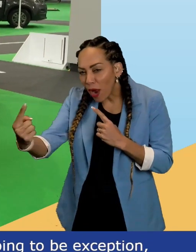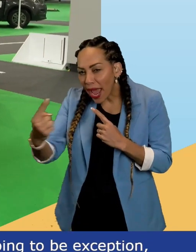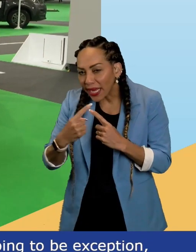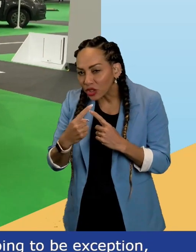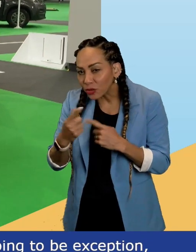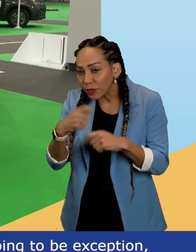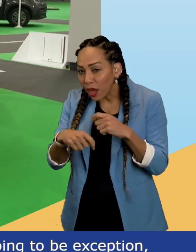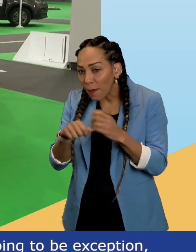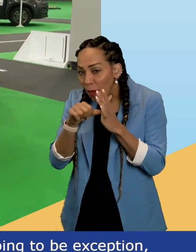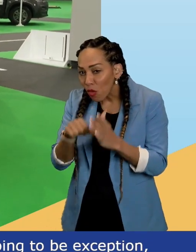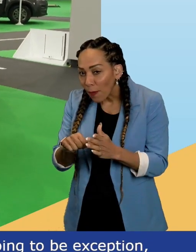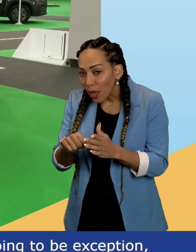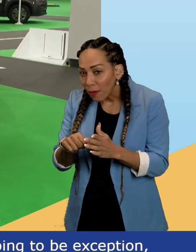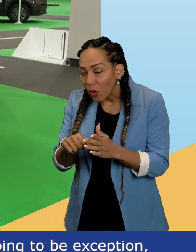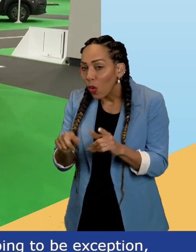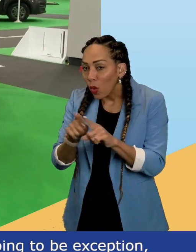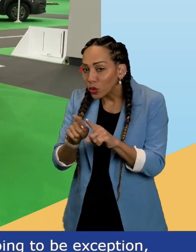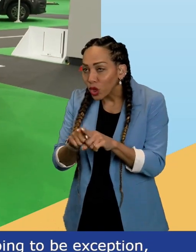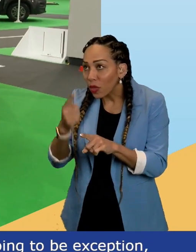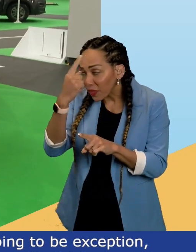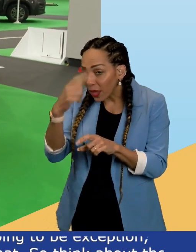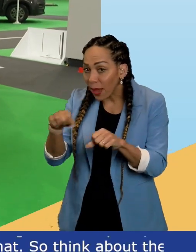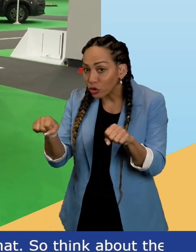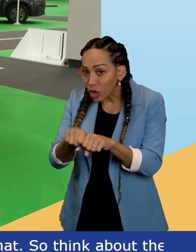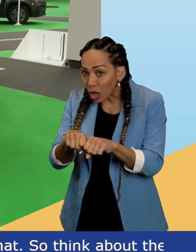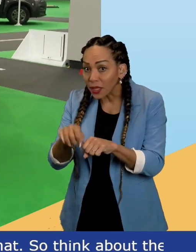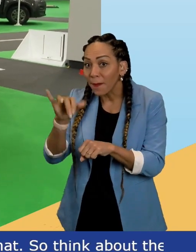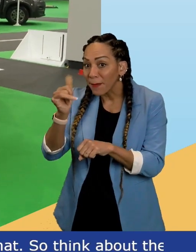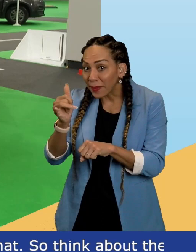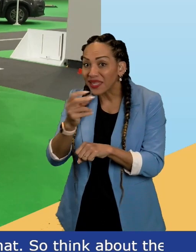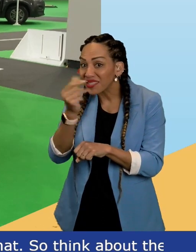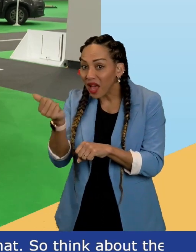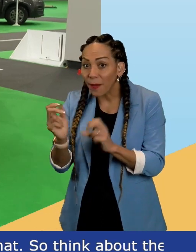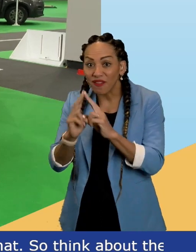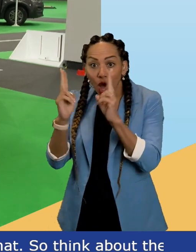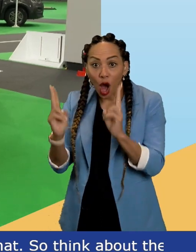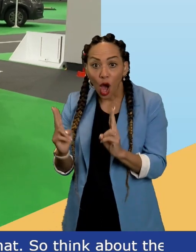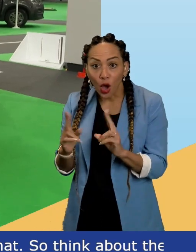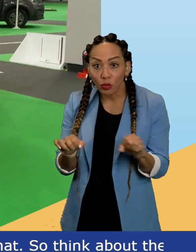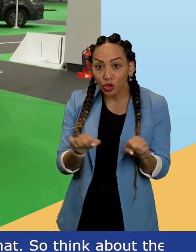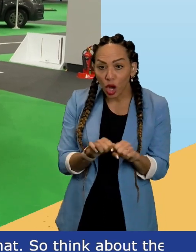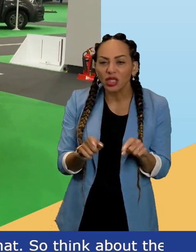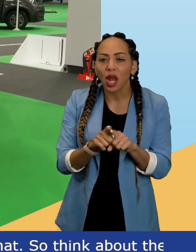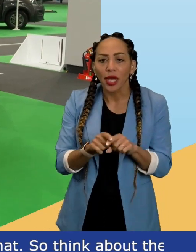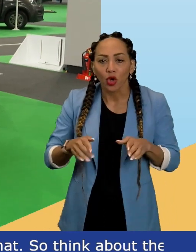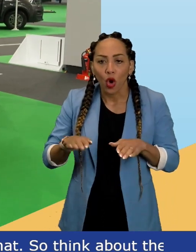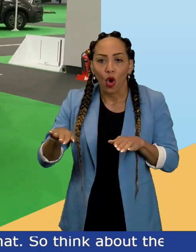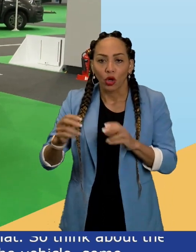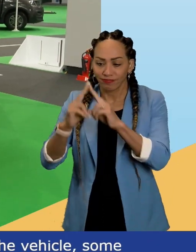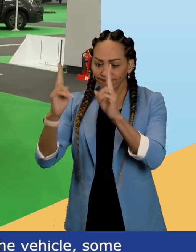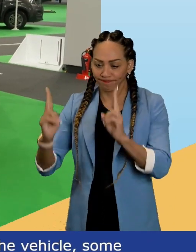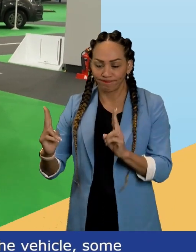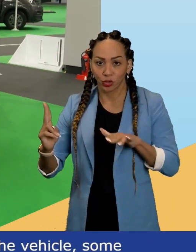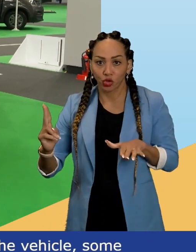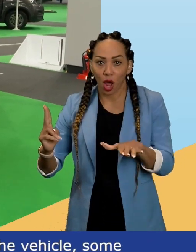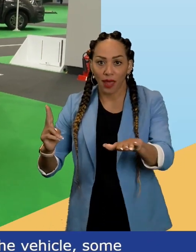and how you are going to charge the vehicle. So for some people, if they've got a driveway at home, that's perfect. If you haven't got a driver at home, there's still some options. We can help you out with